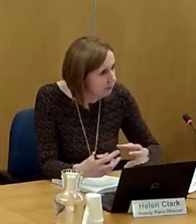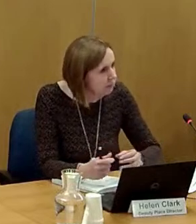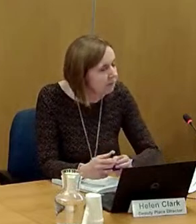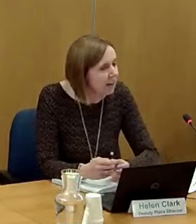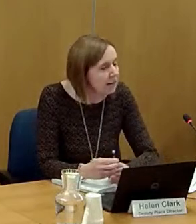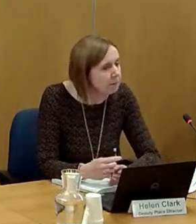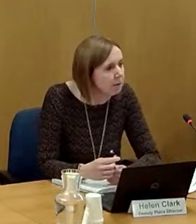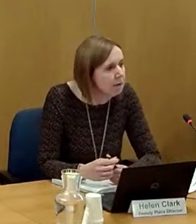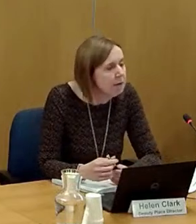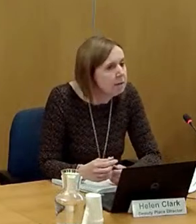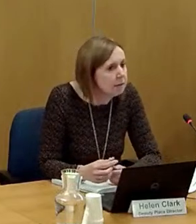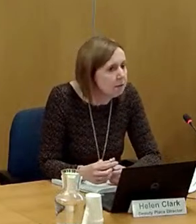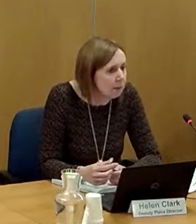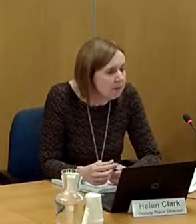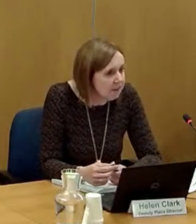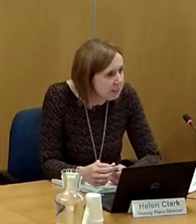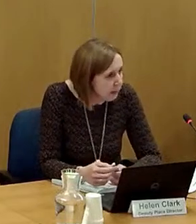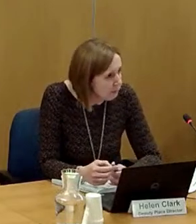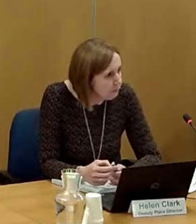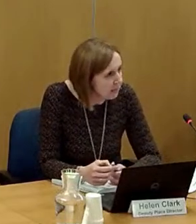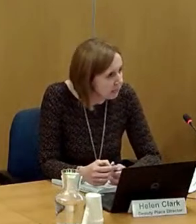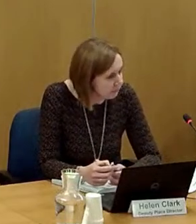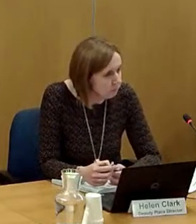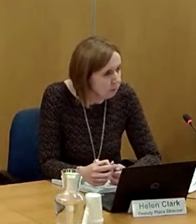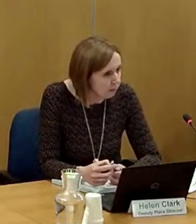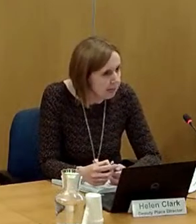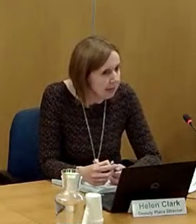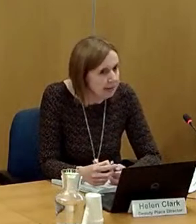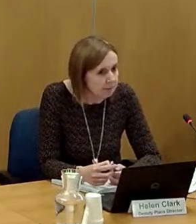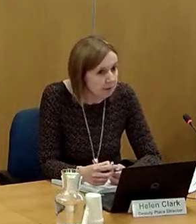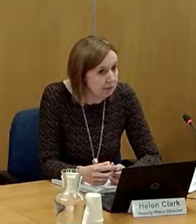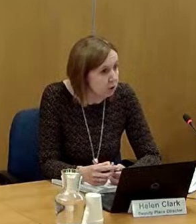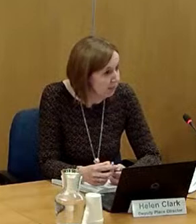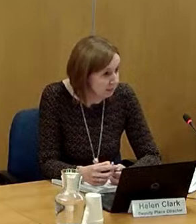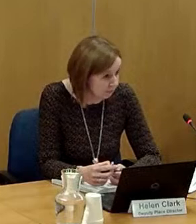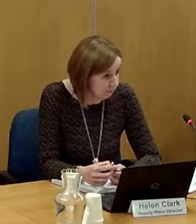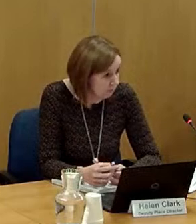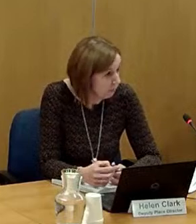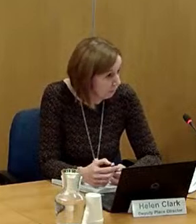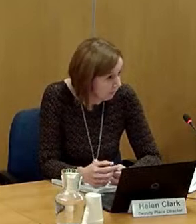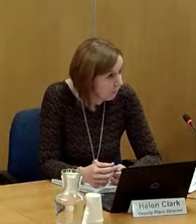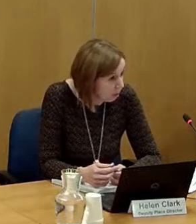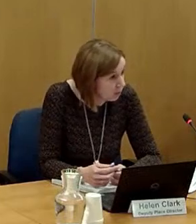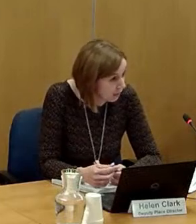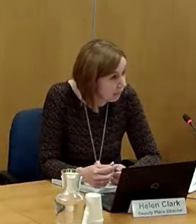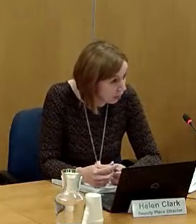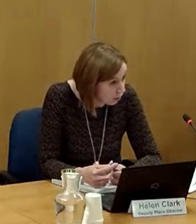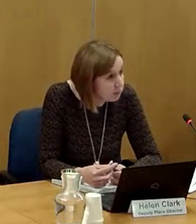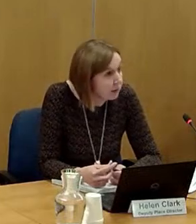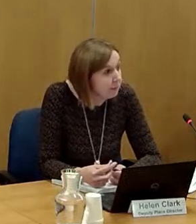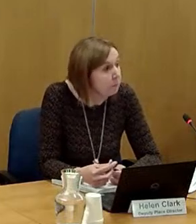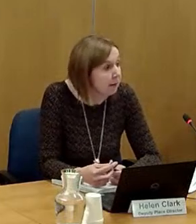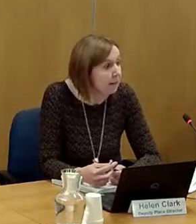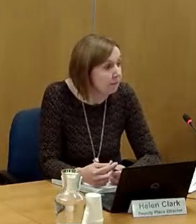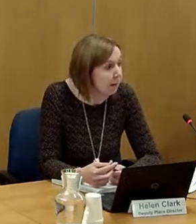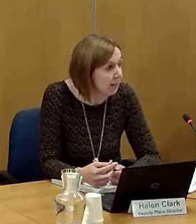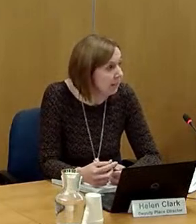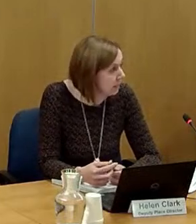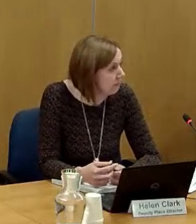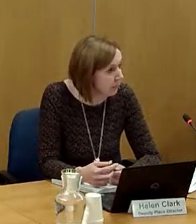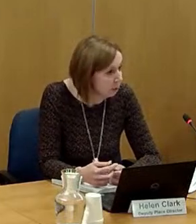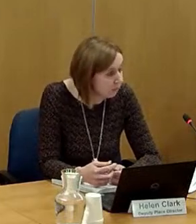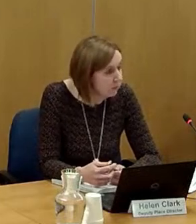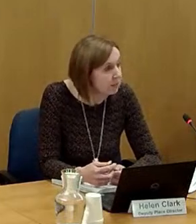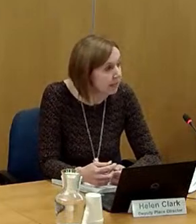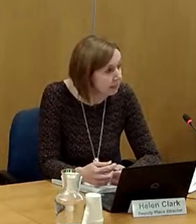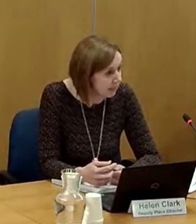the slots available. So the feedback that we've been getting from primary care networks suggests that the response from patients has been good, where clinics